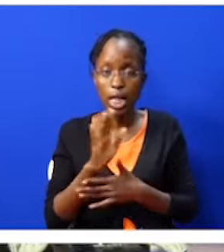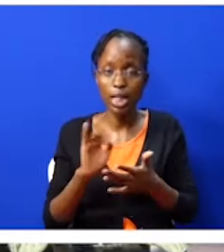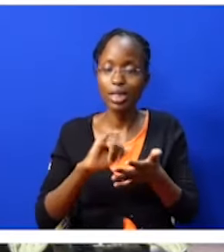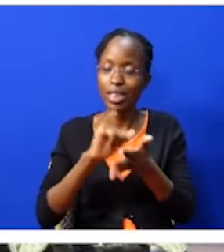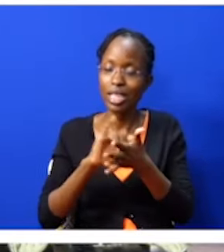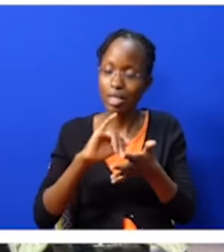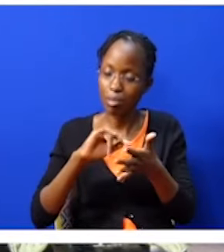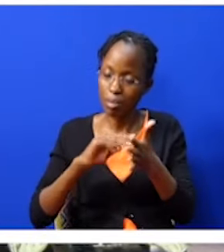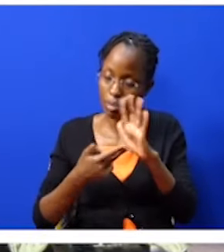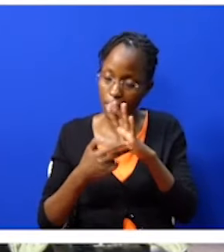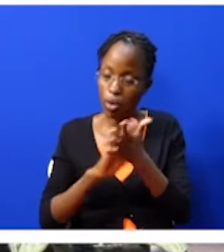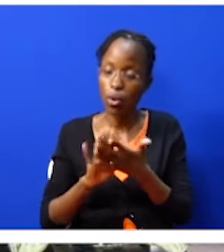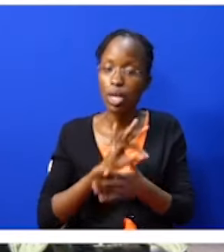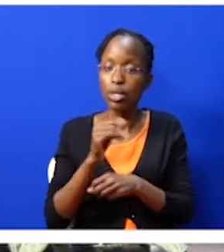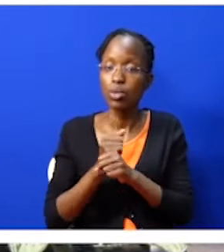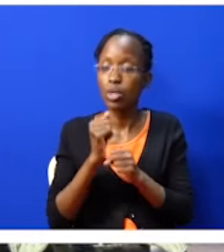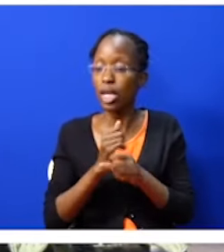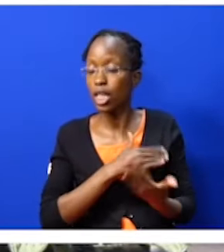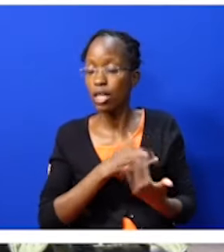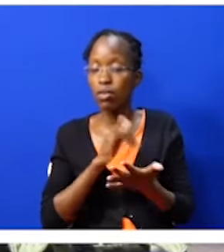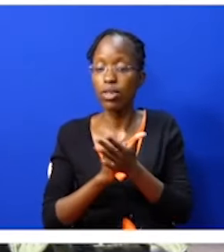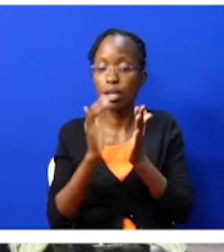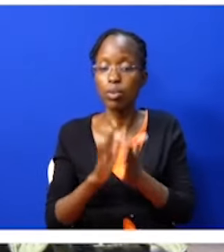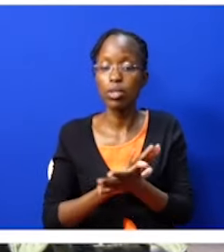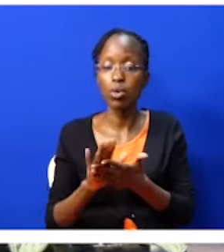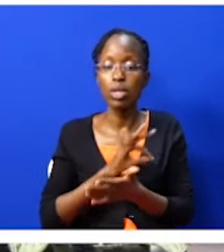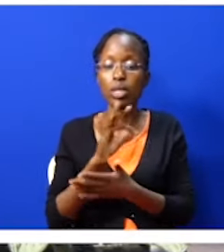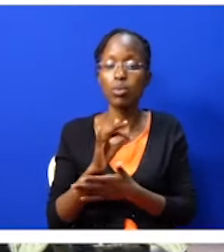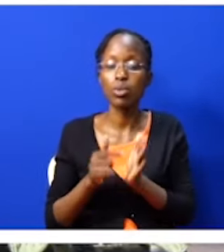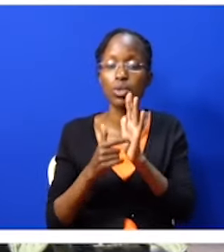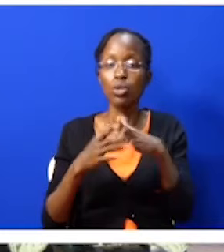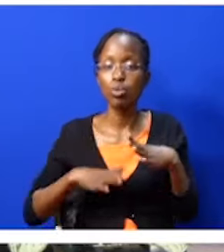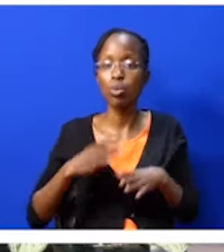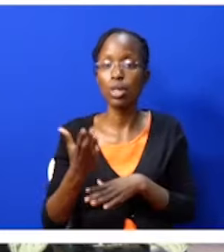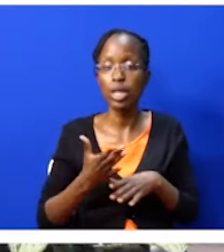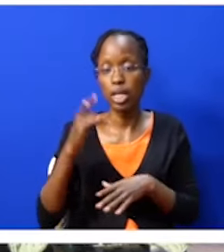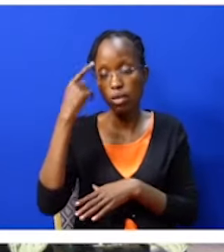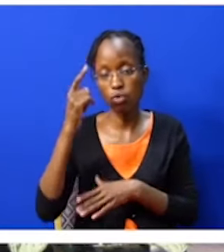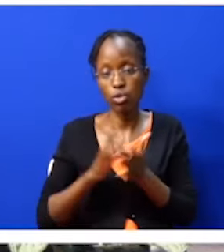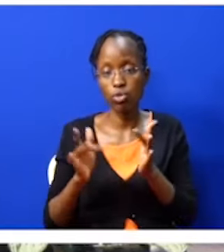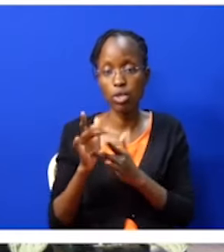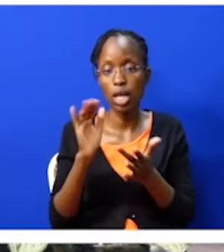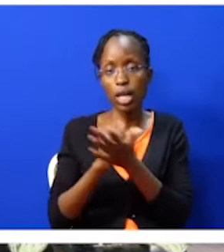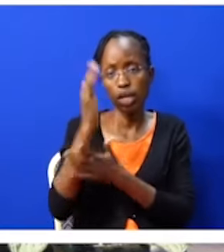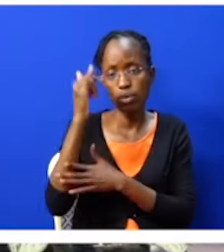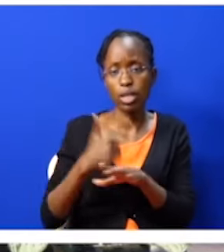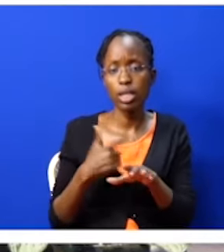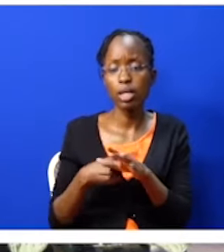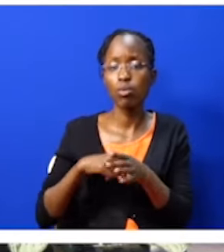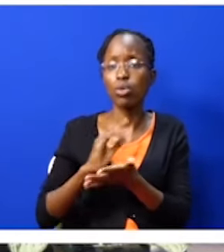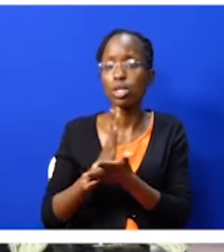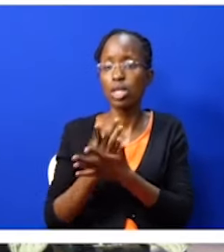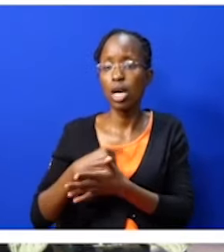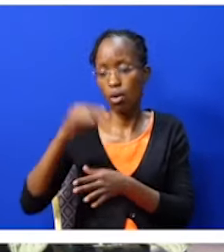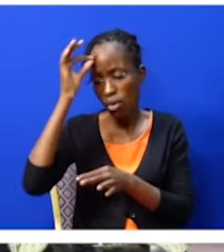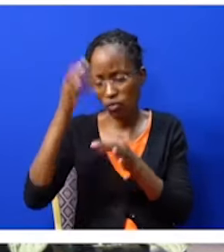that person. The Holy Spirit shows people their need for Jesus. That's why when we share our faith, we can